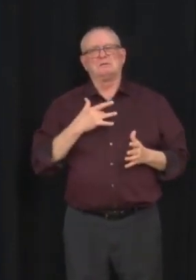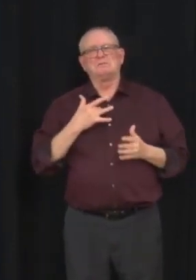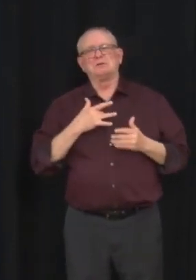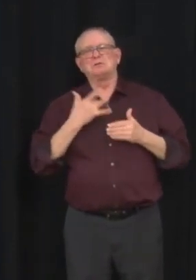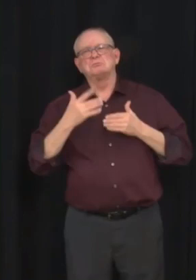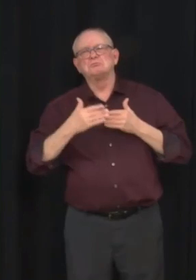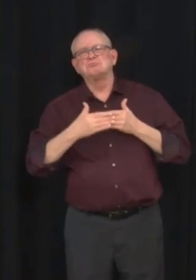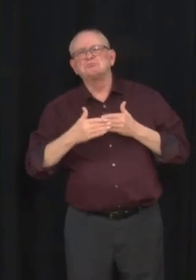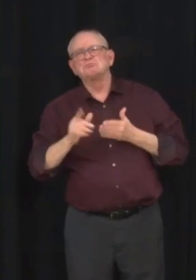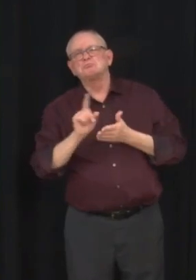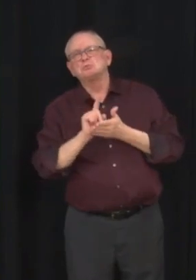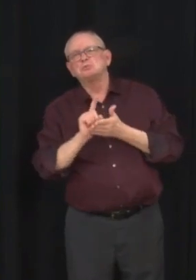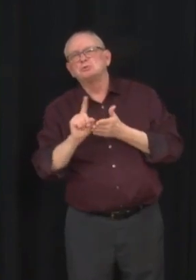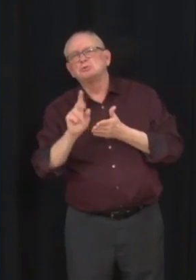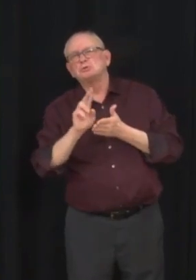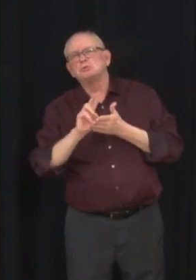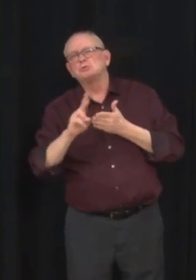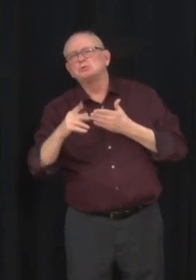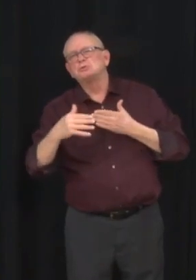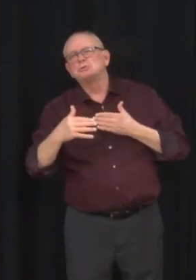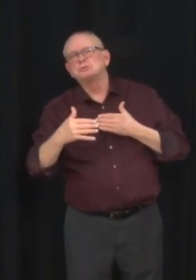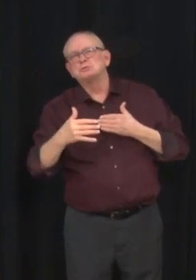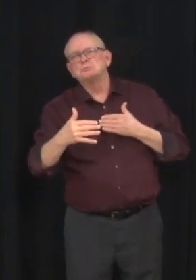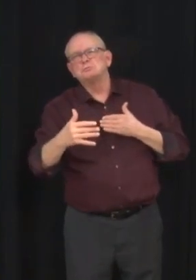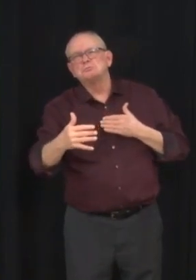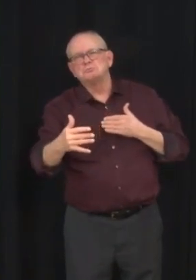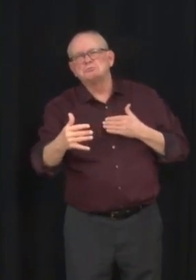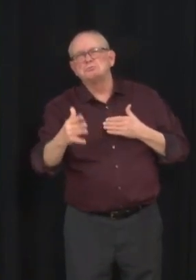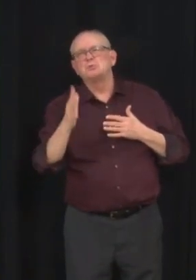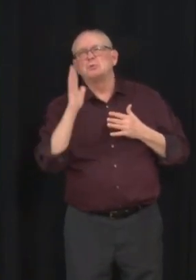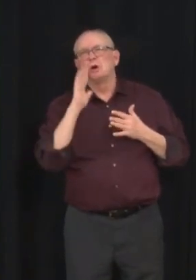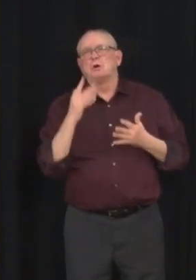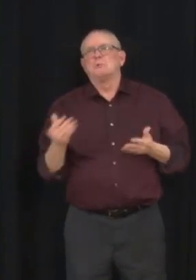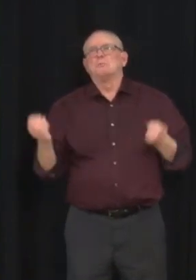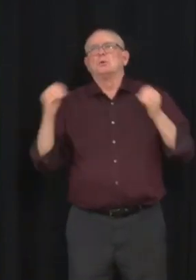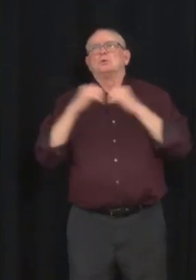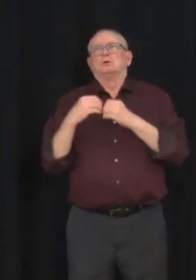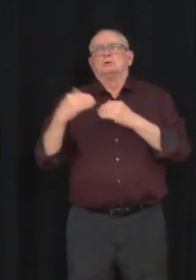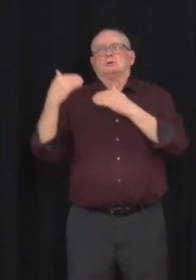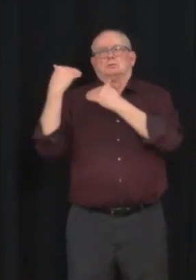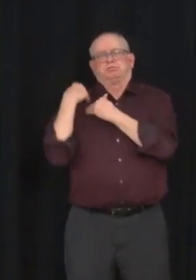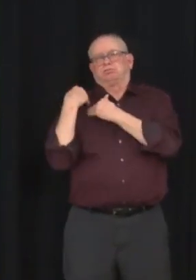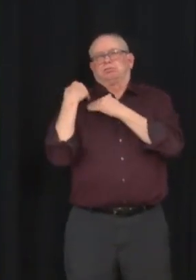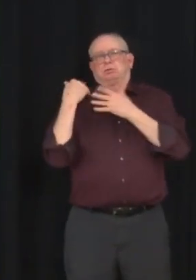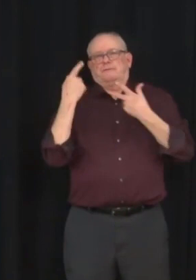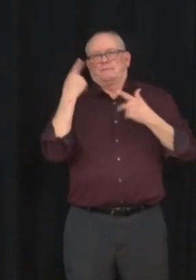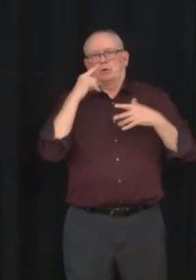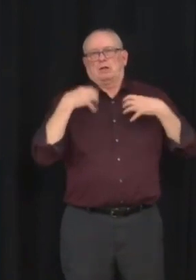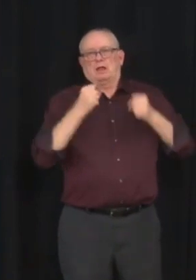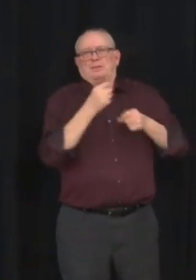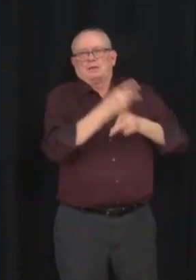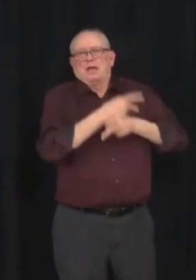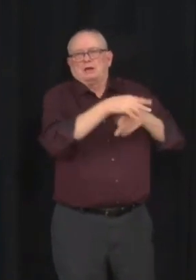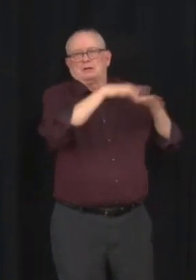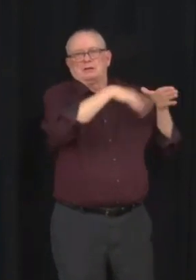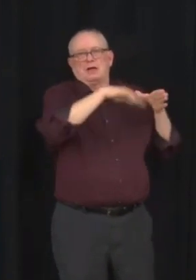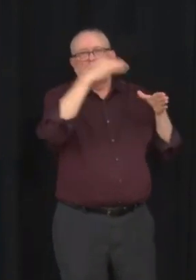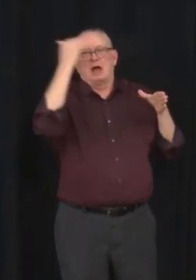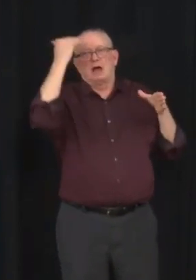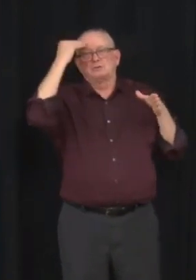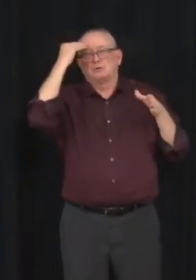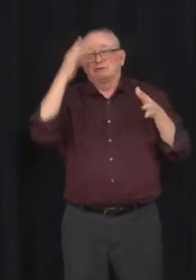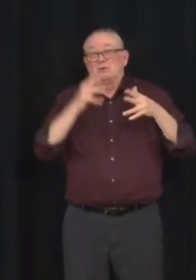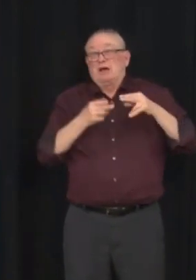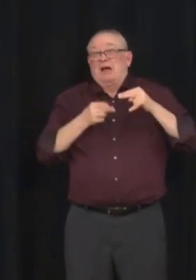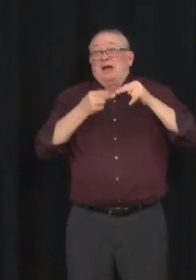involve increasing burdens on our acute care, because we know that it does take several weeks after a peak of cases to